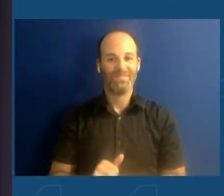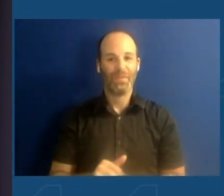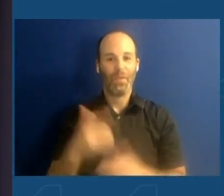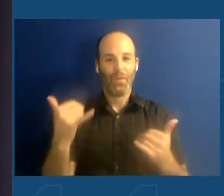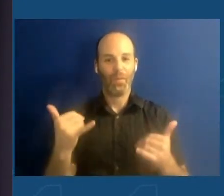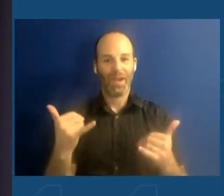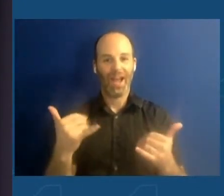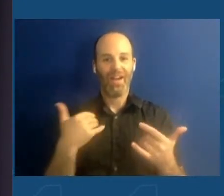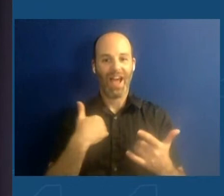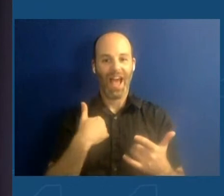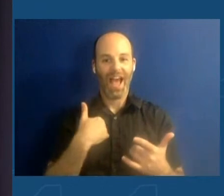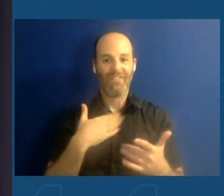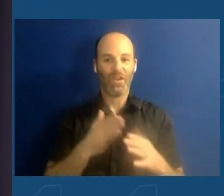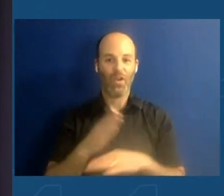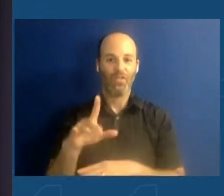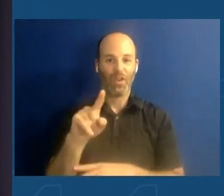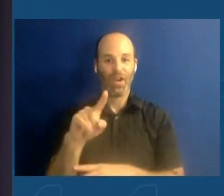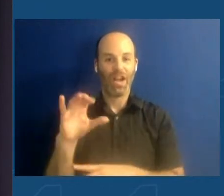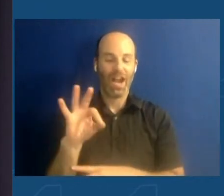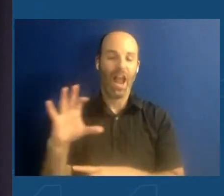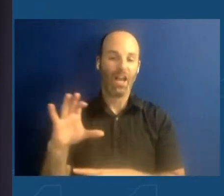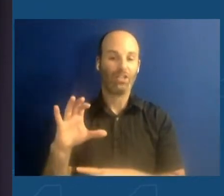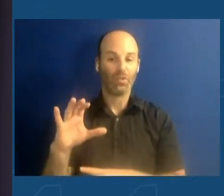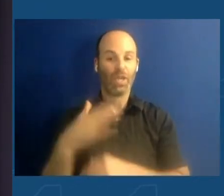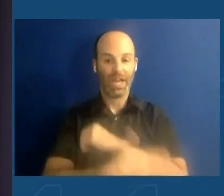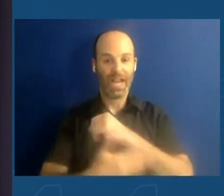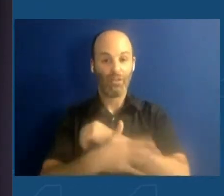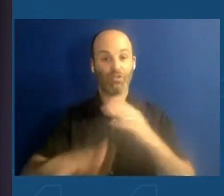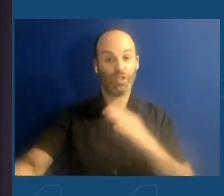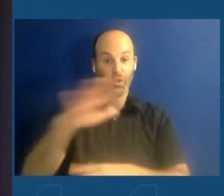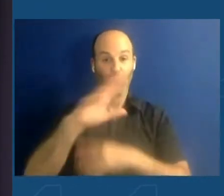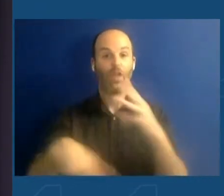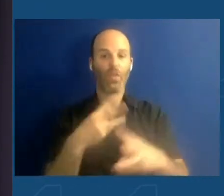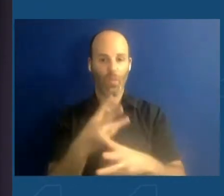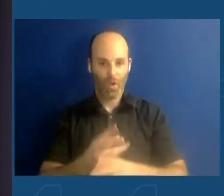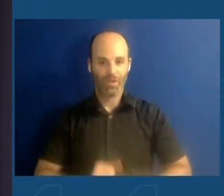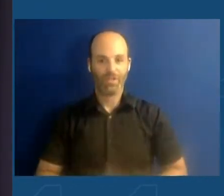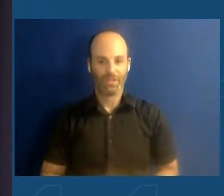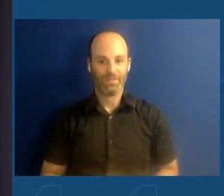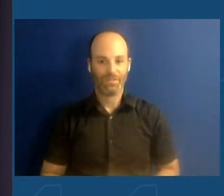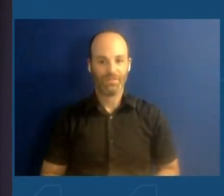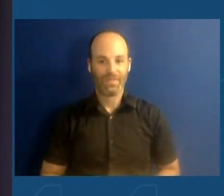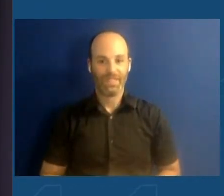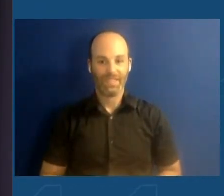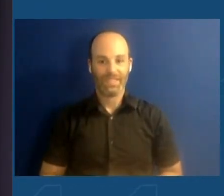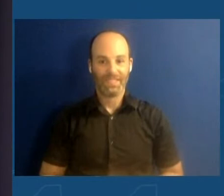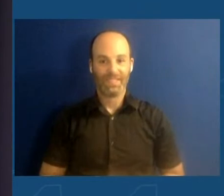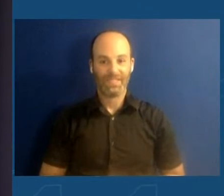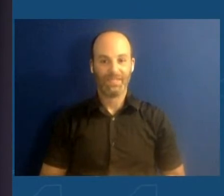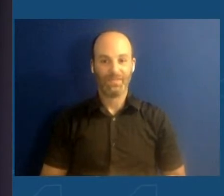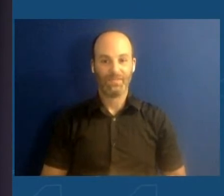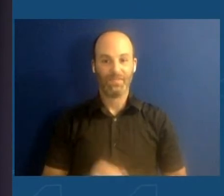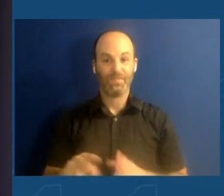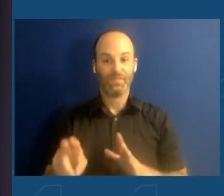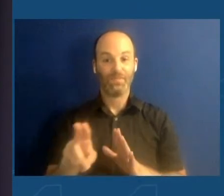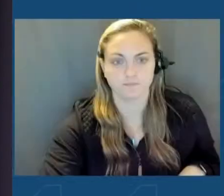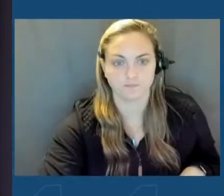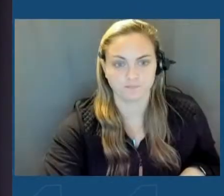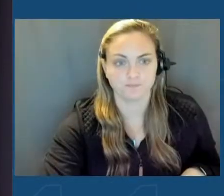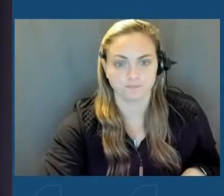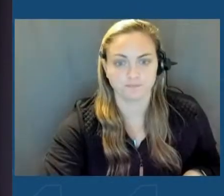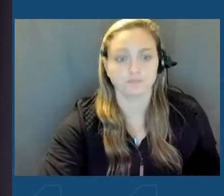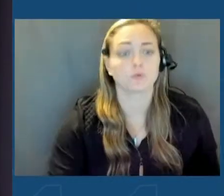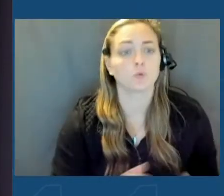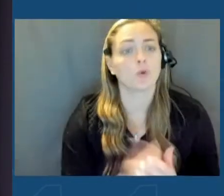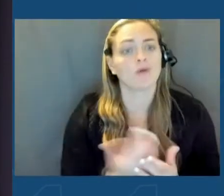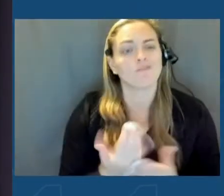reporting monkeypox around the globe, and the United States has surpassed 15,000 cases.